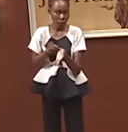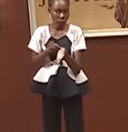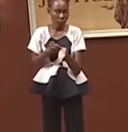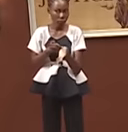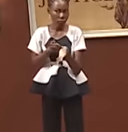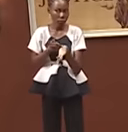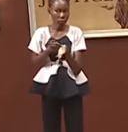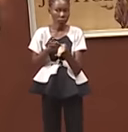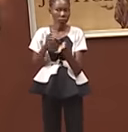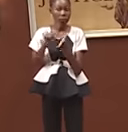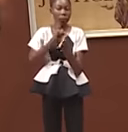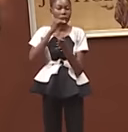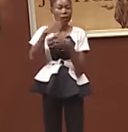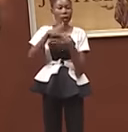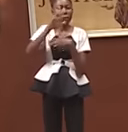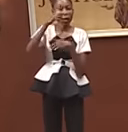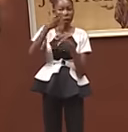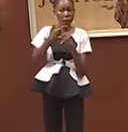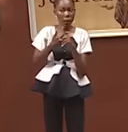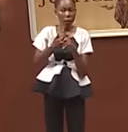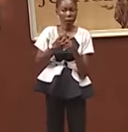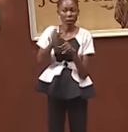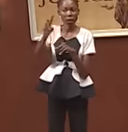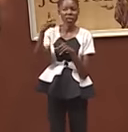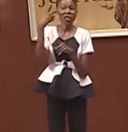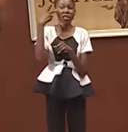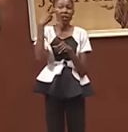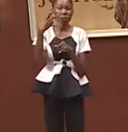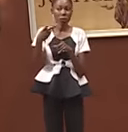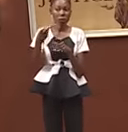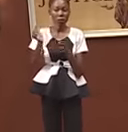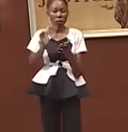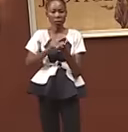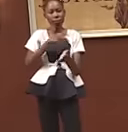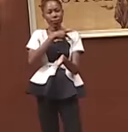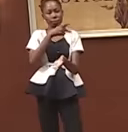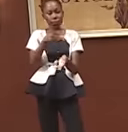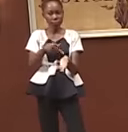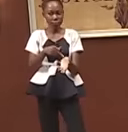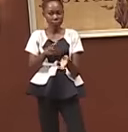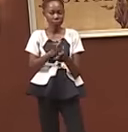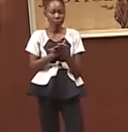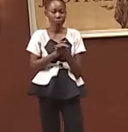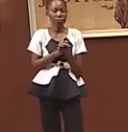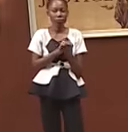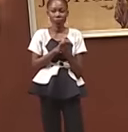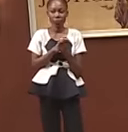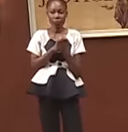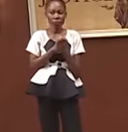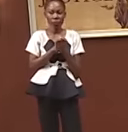after 2-3 months, I discovered that I got pregnant again. So.